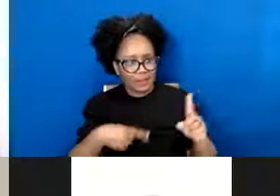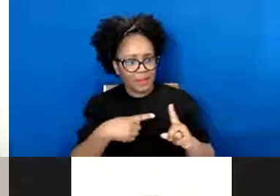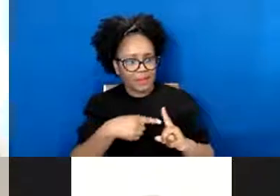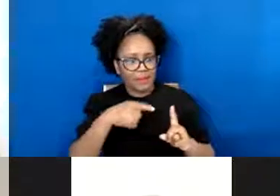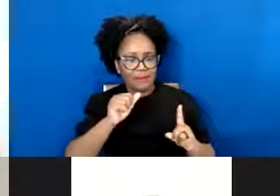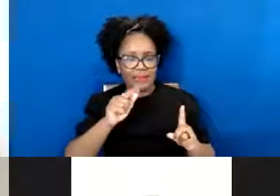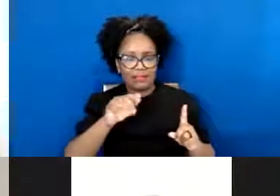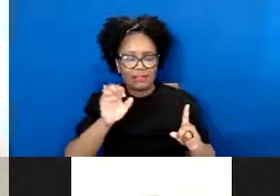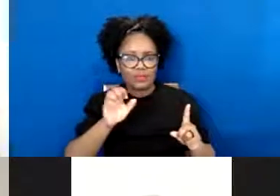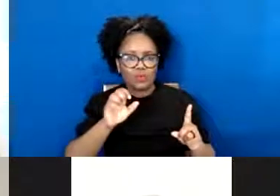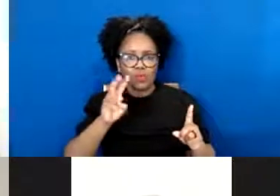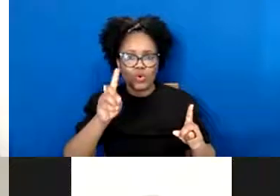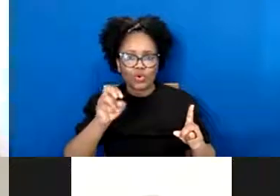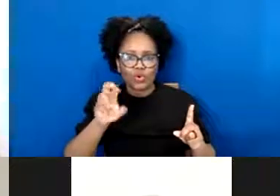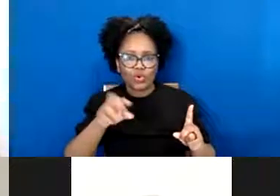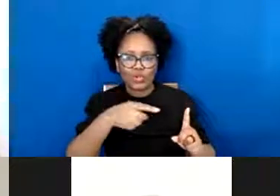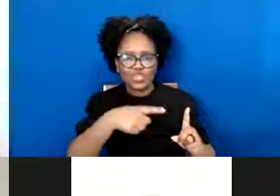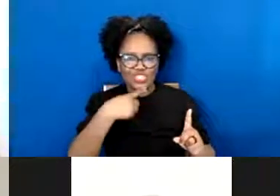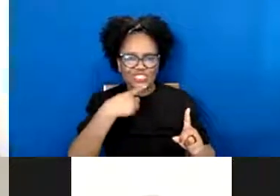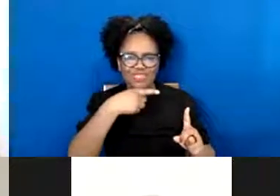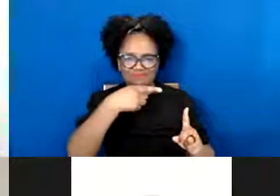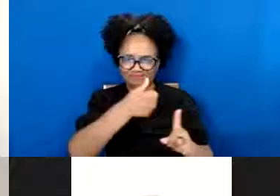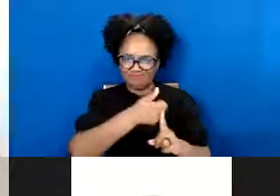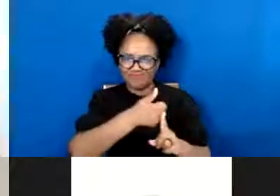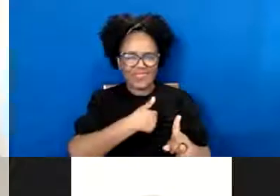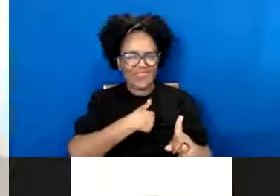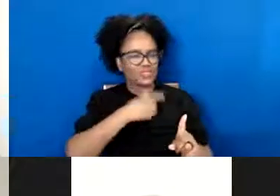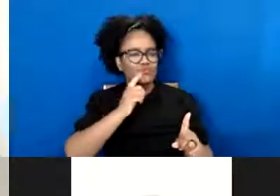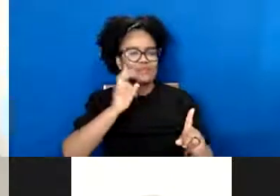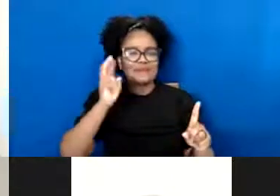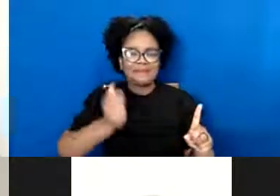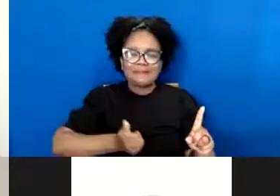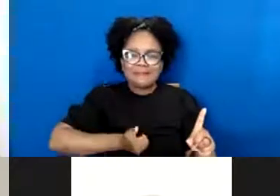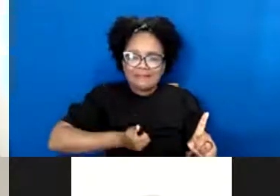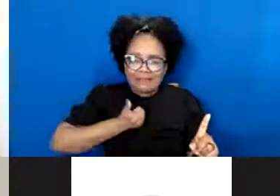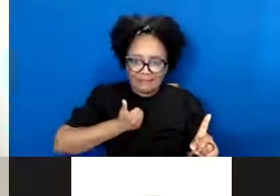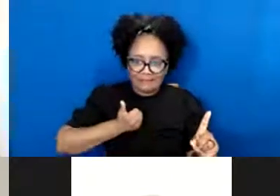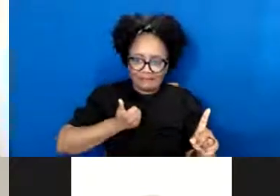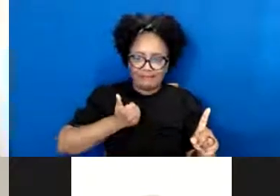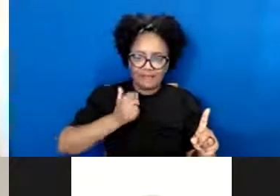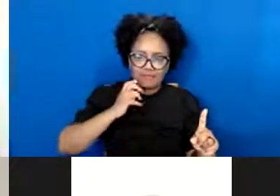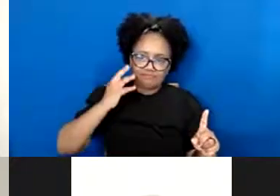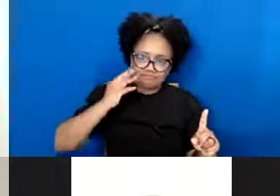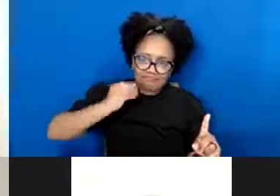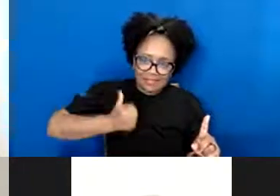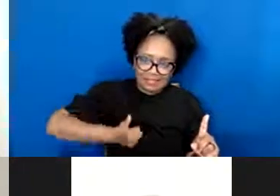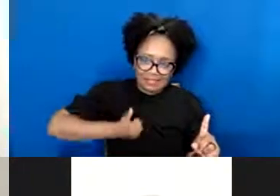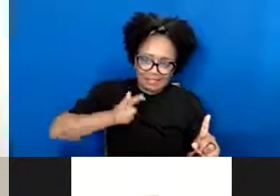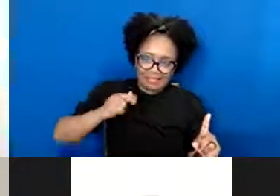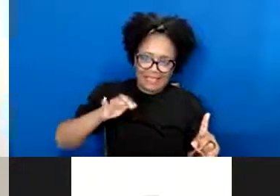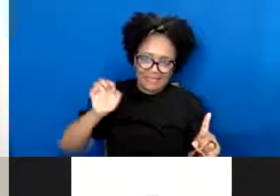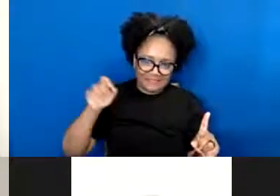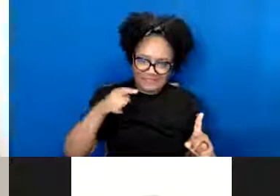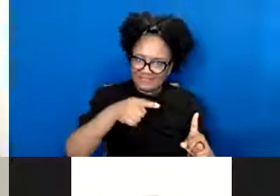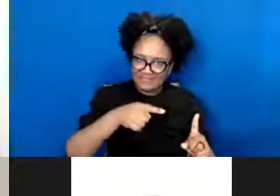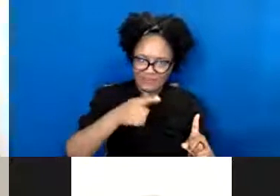live life before she kind of wrote the book that she needed to write. So she wasn't, you know, in terms of, you know, being young, writing it, she said,